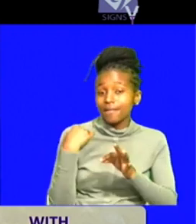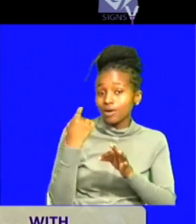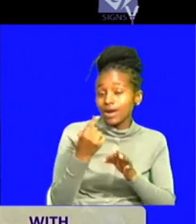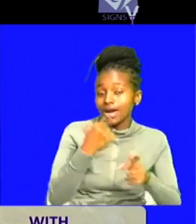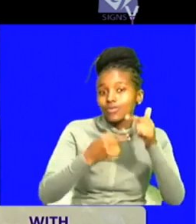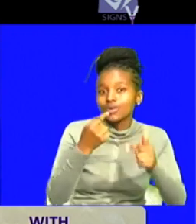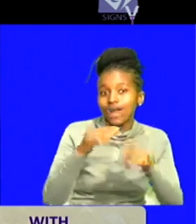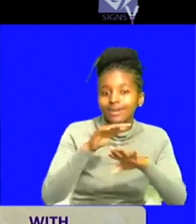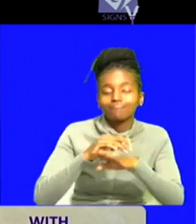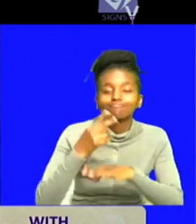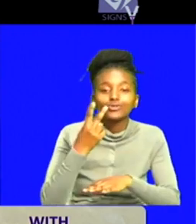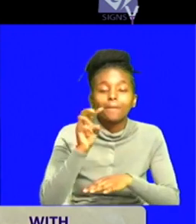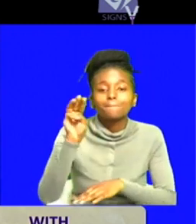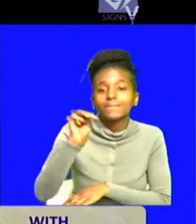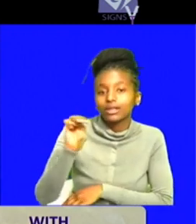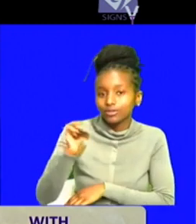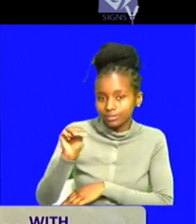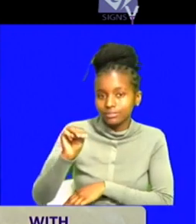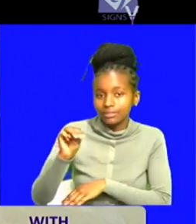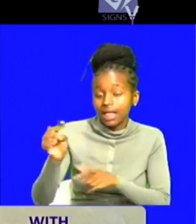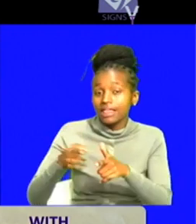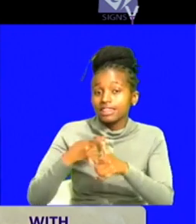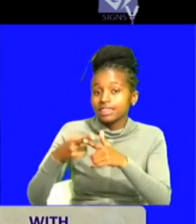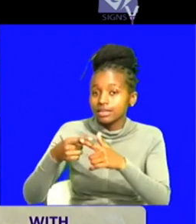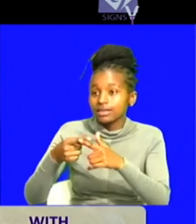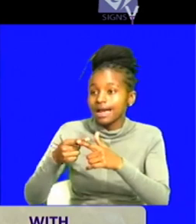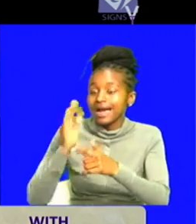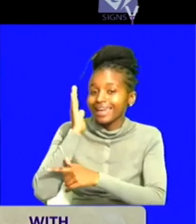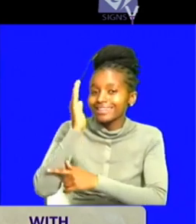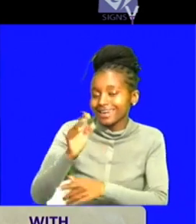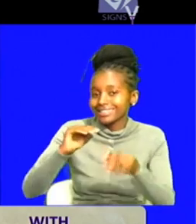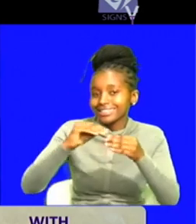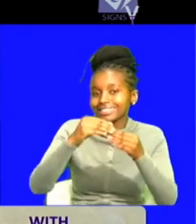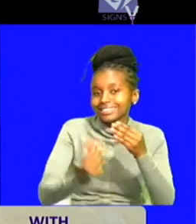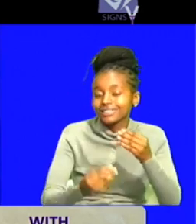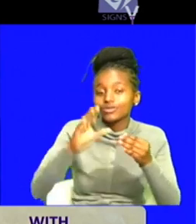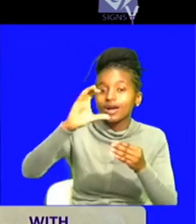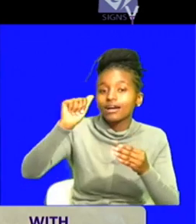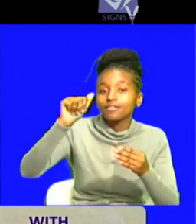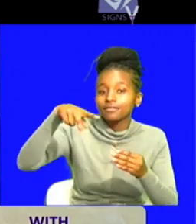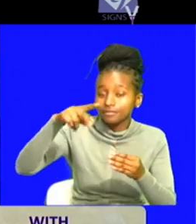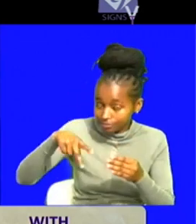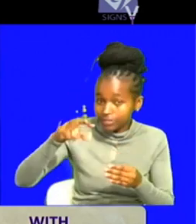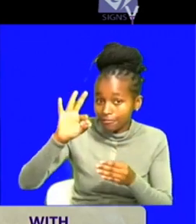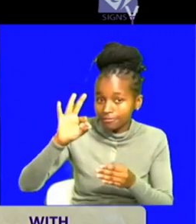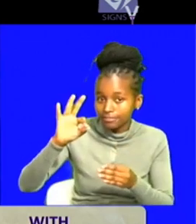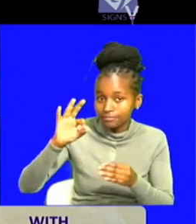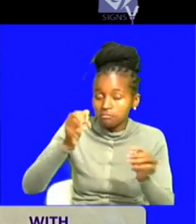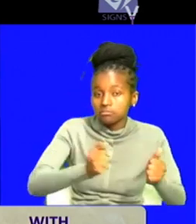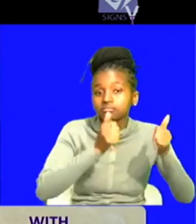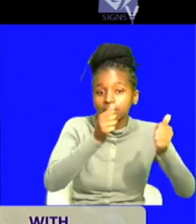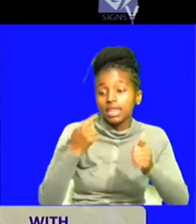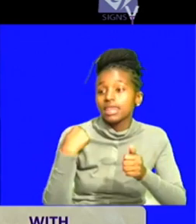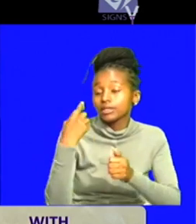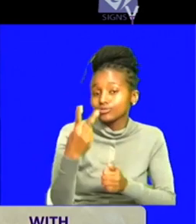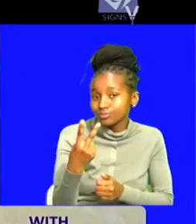with 2 million Kenya shillings and gets an automatic qualification, a direct ticket to the CAF Confederations Cup. And, the one who